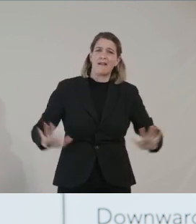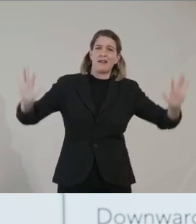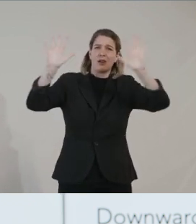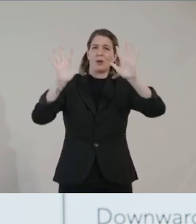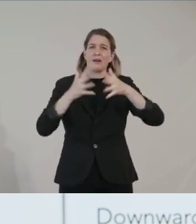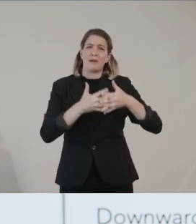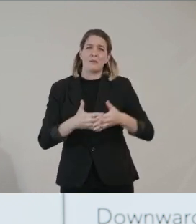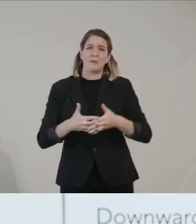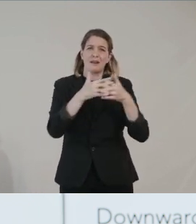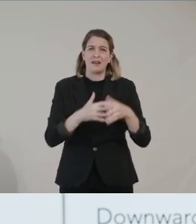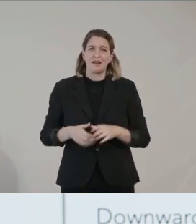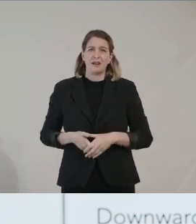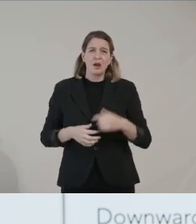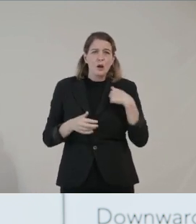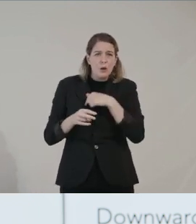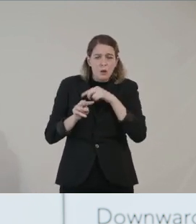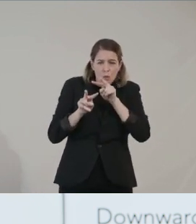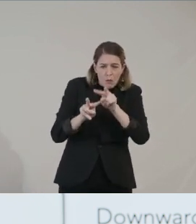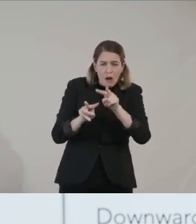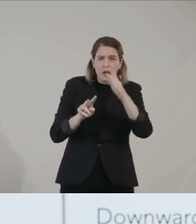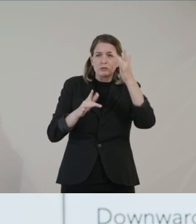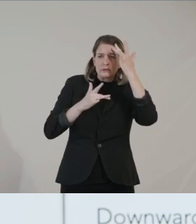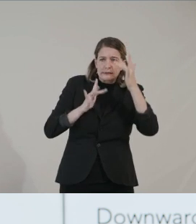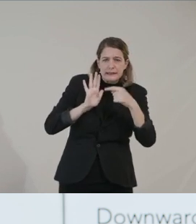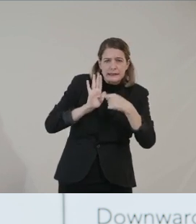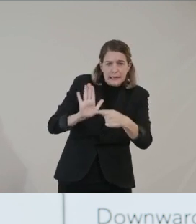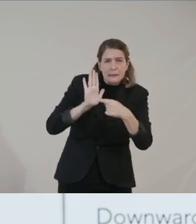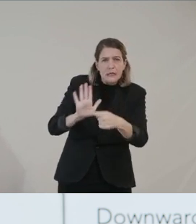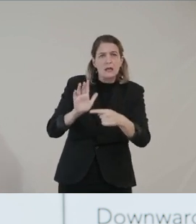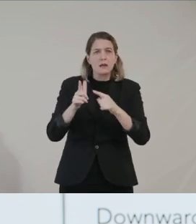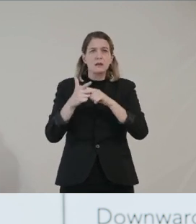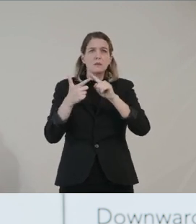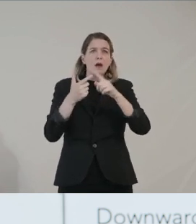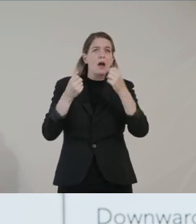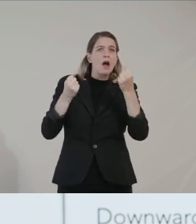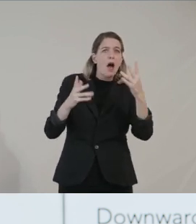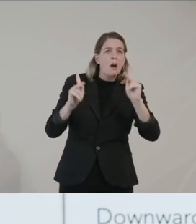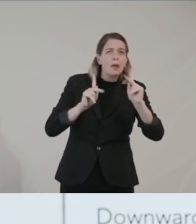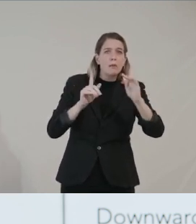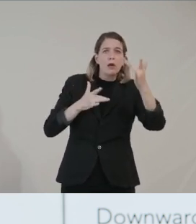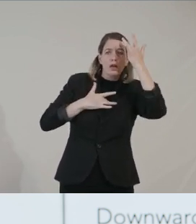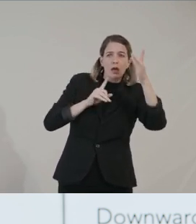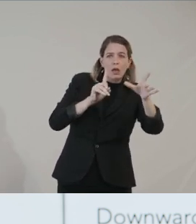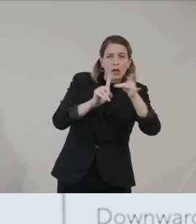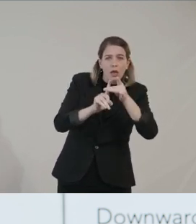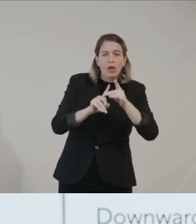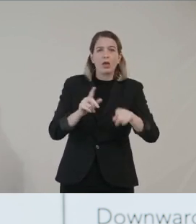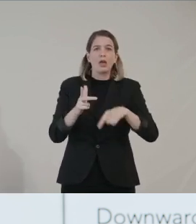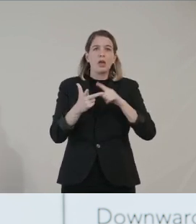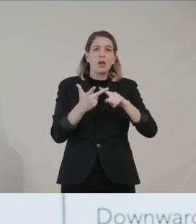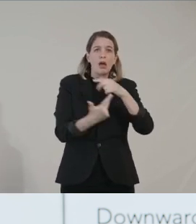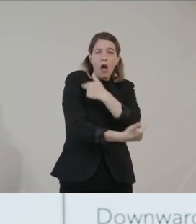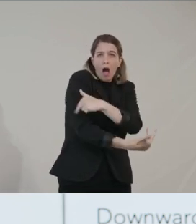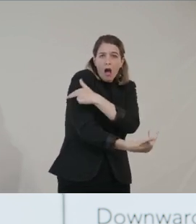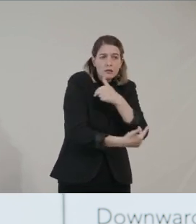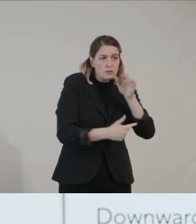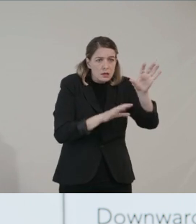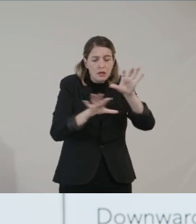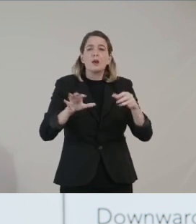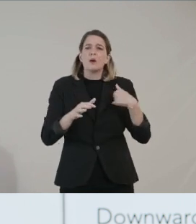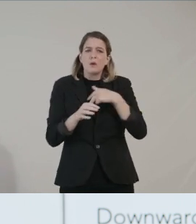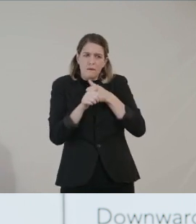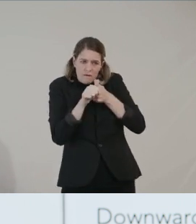symptoms, cases, and hospitals to make decisions going forward. And I really appreciate the flexibility that